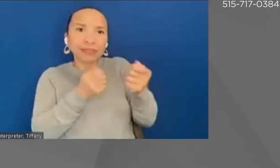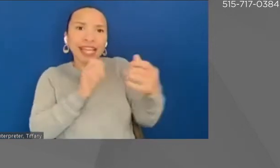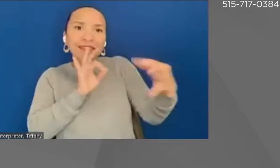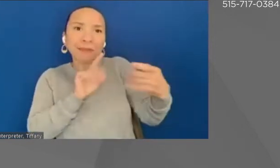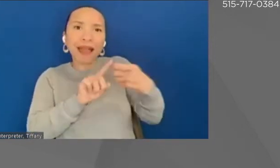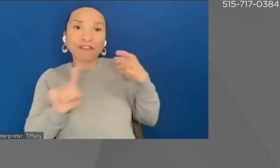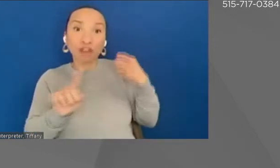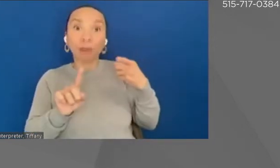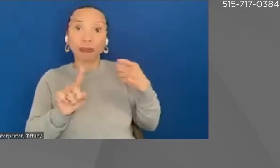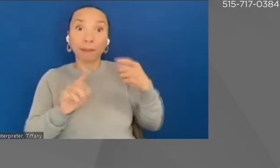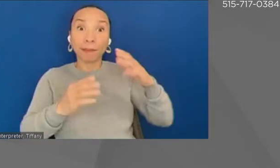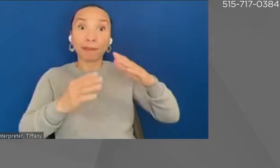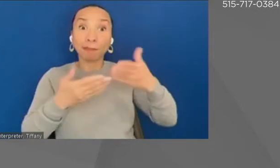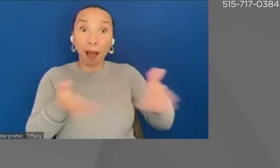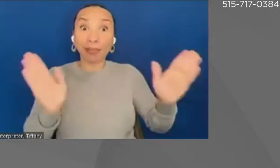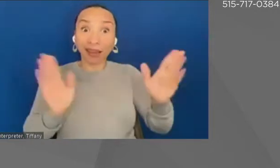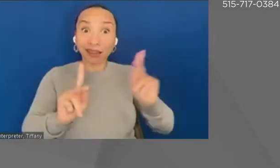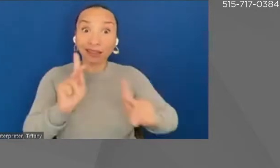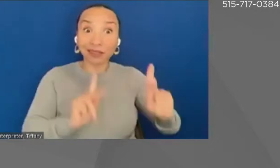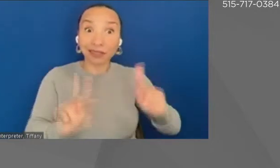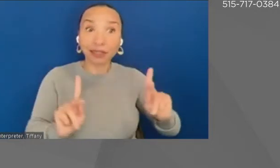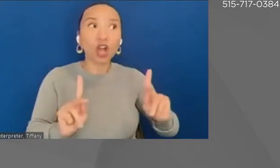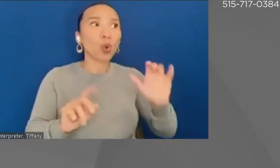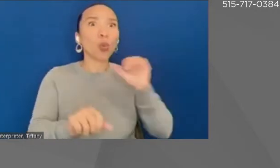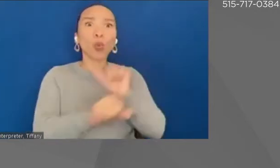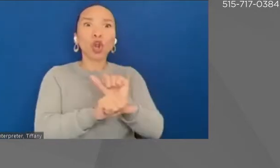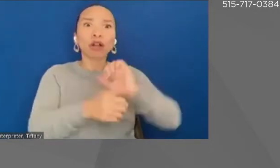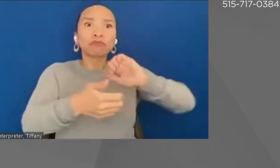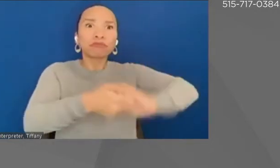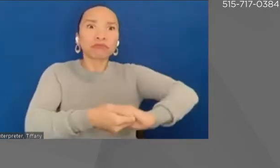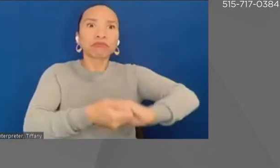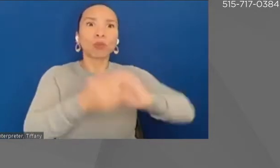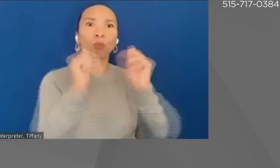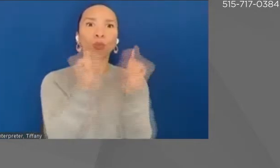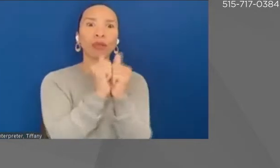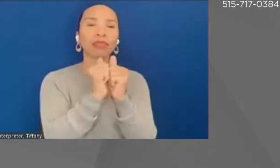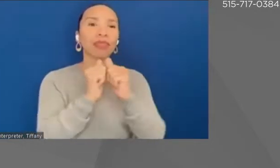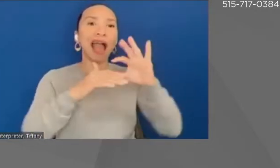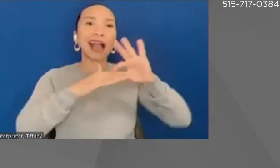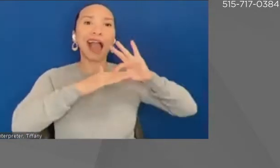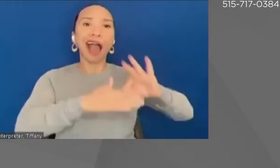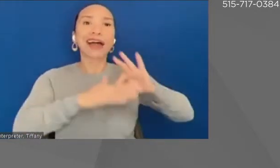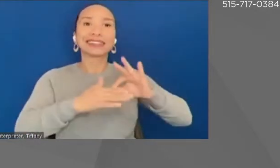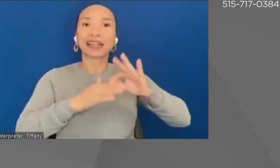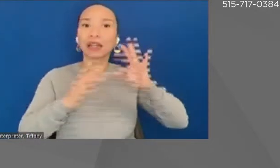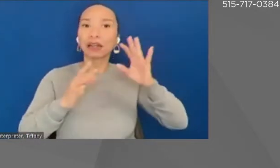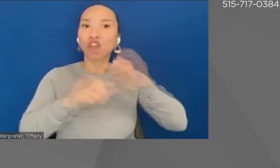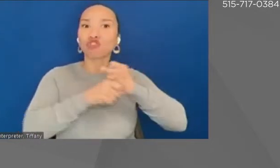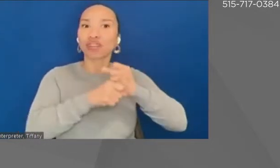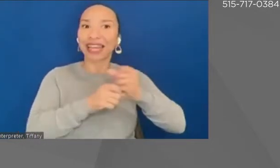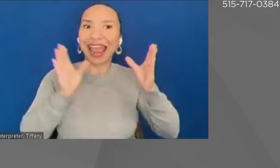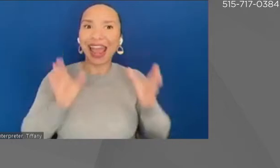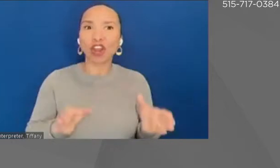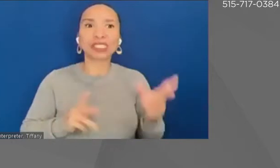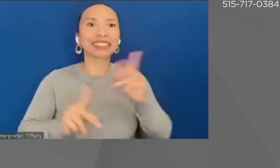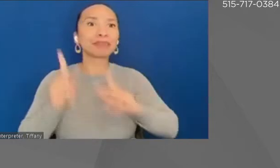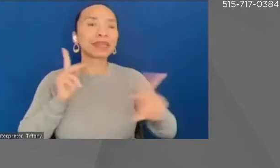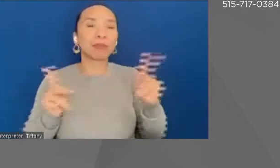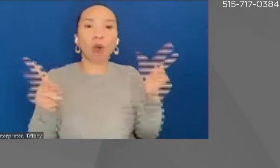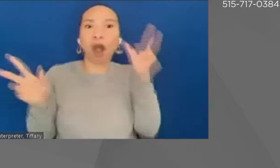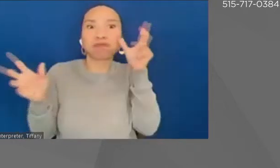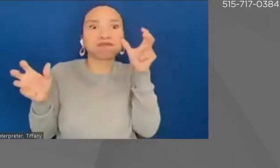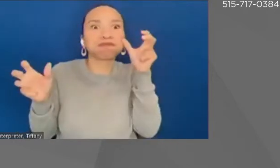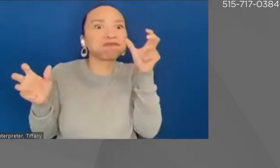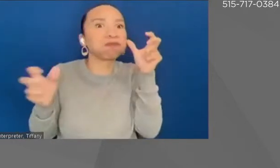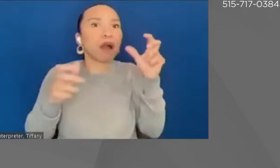with content creators. There's so much content that people absorb on a day-to-day basis. So whether it's working with